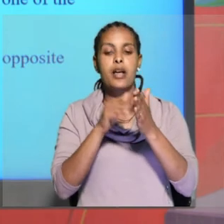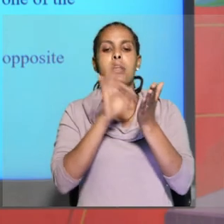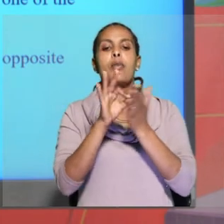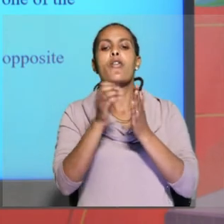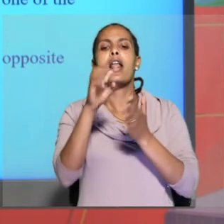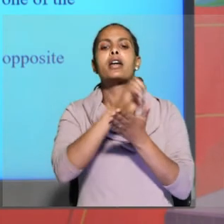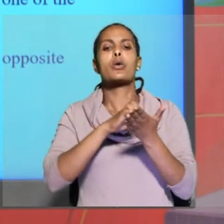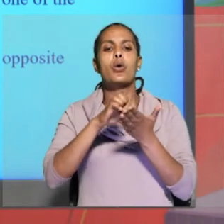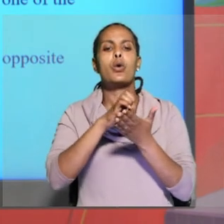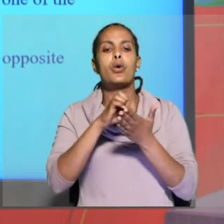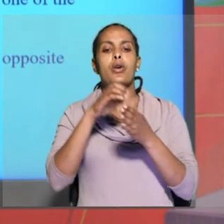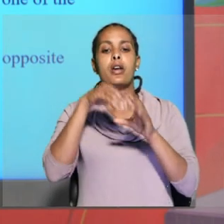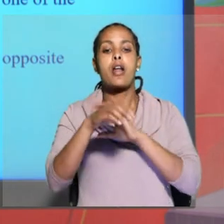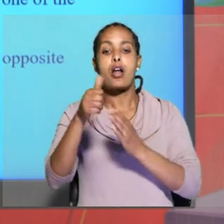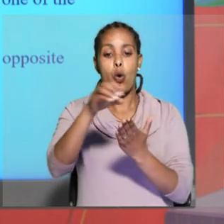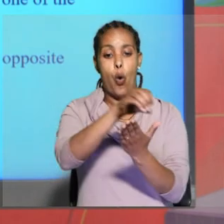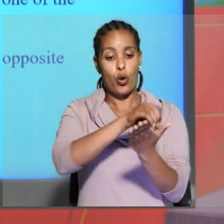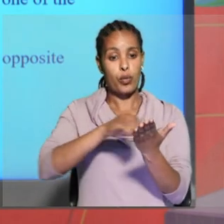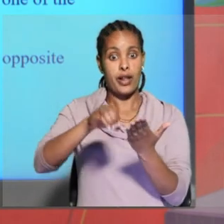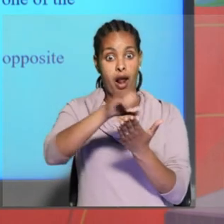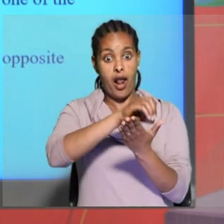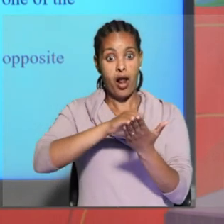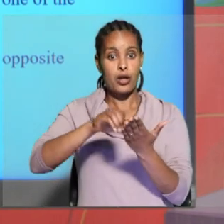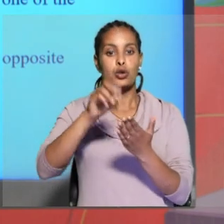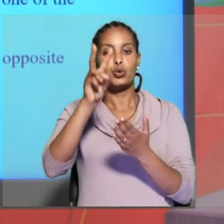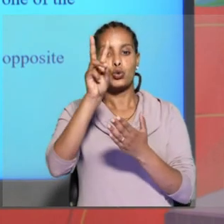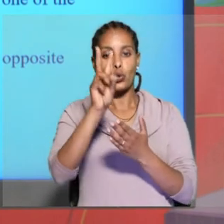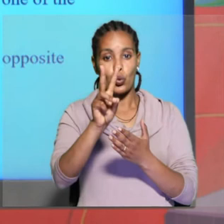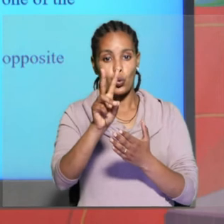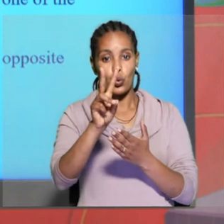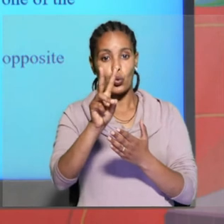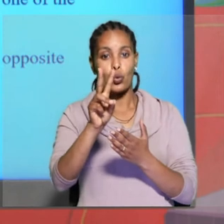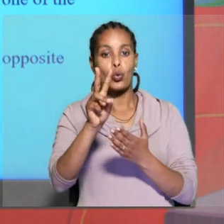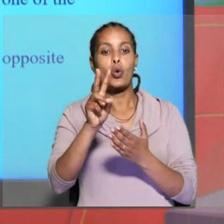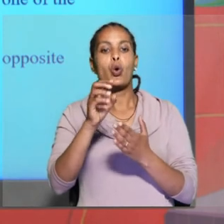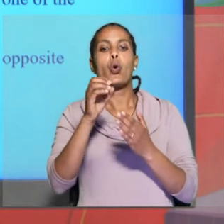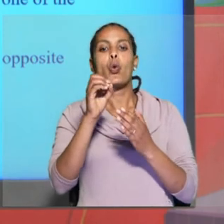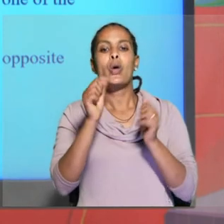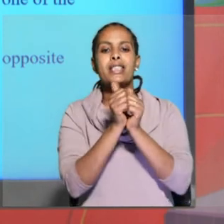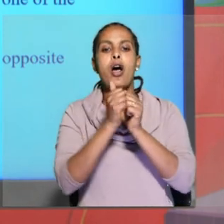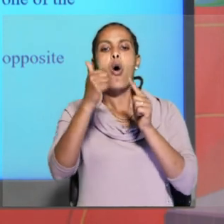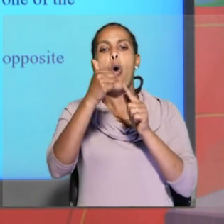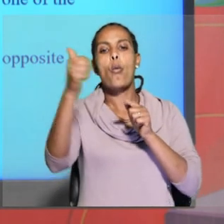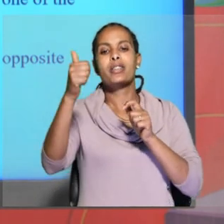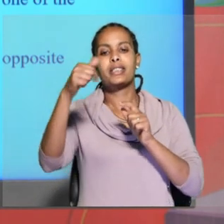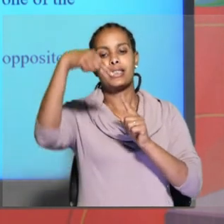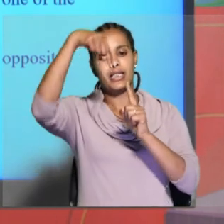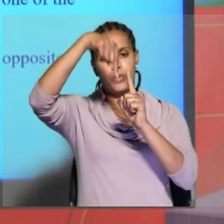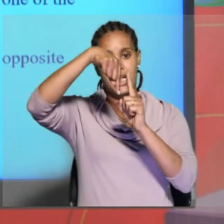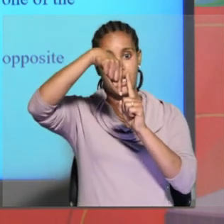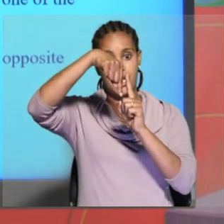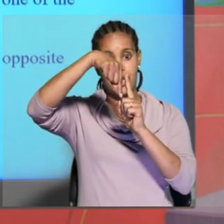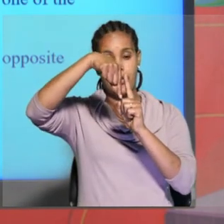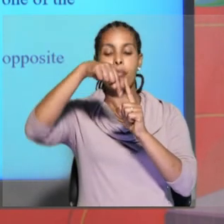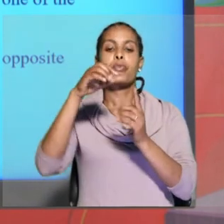of electrons in an orbital to 2 with opposite spin.